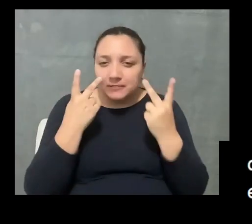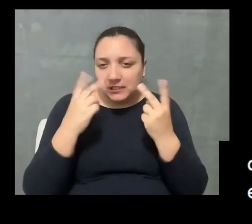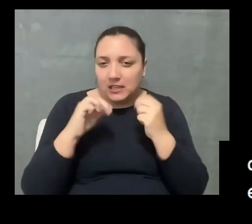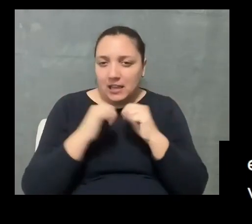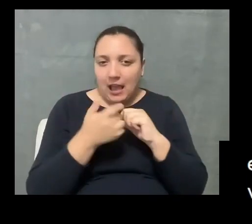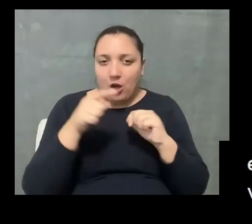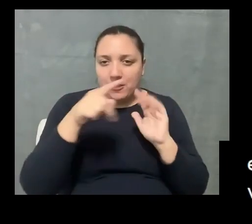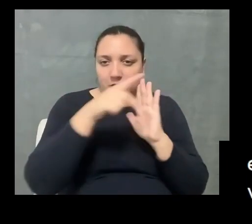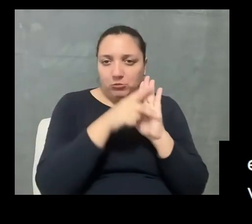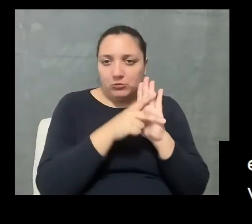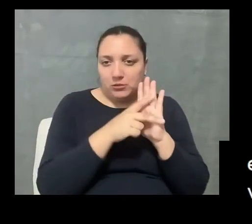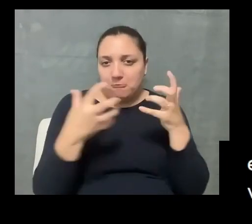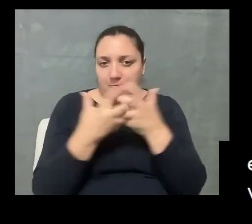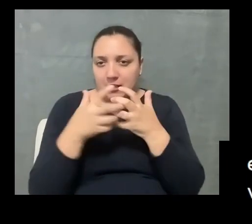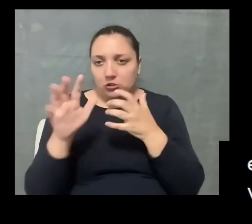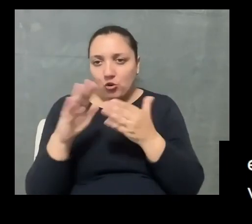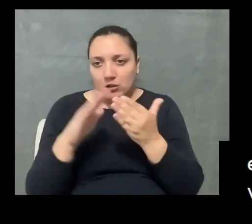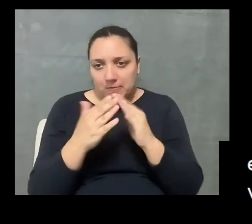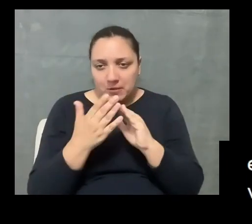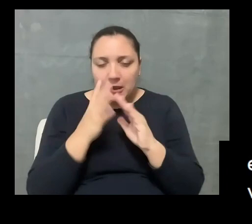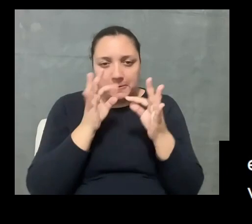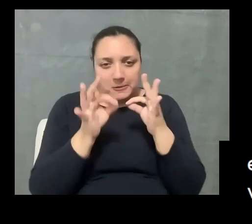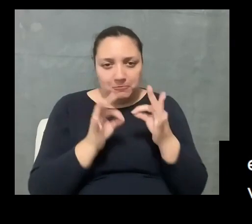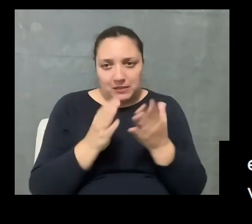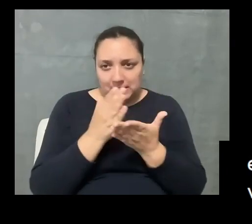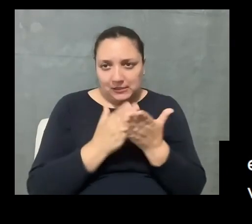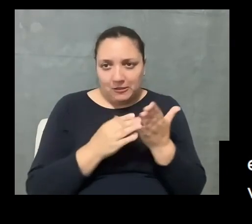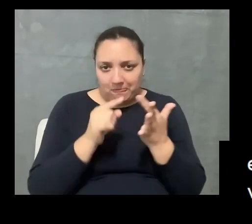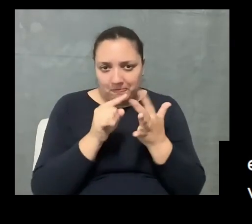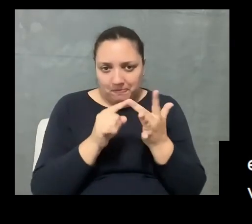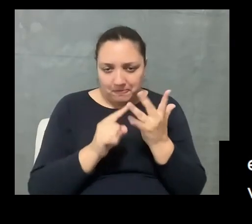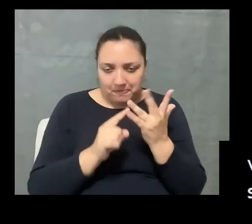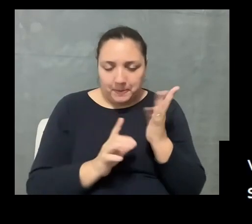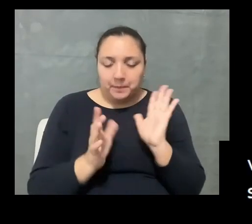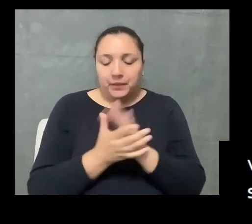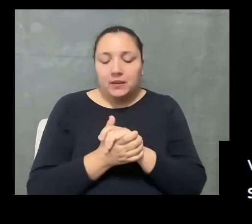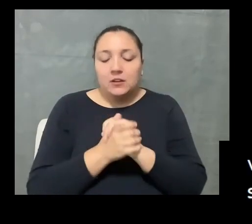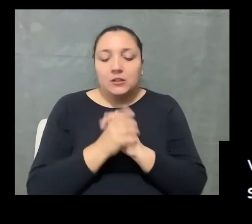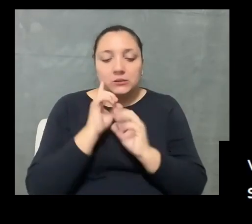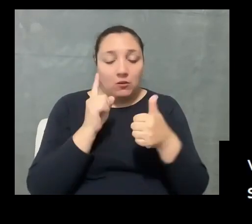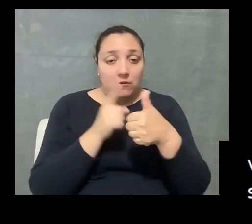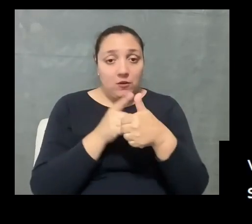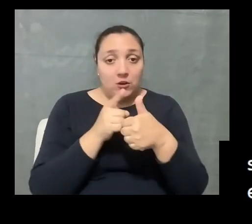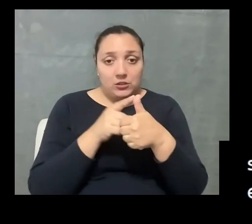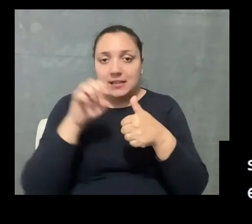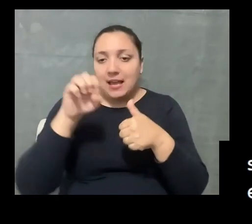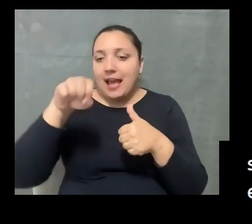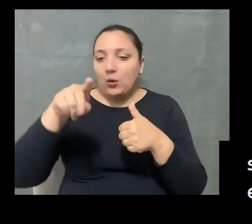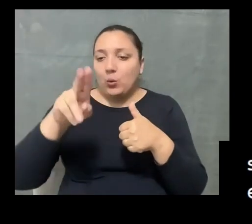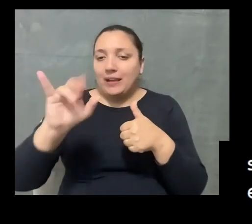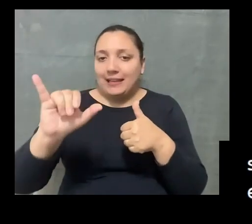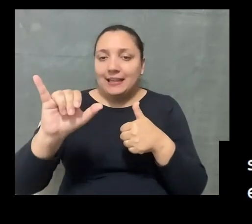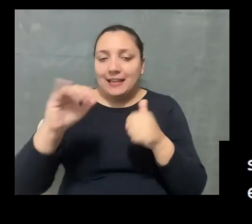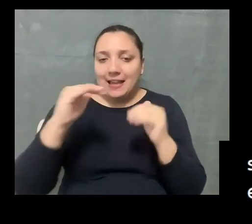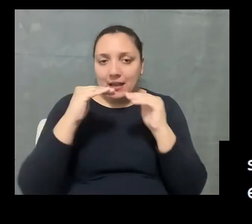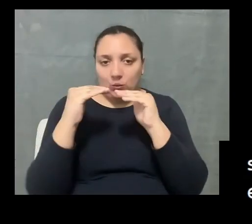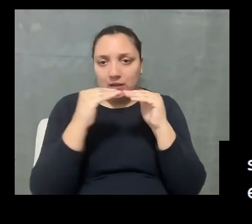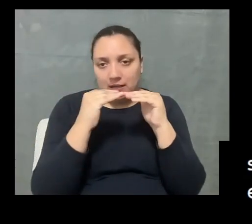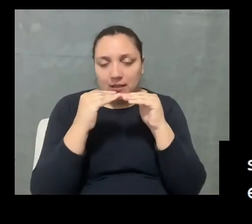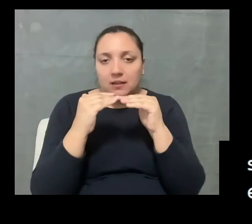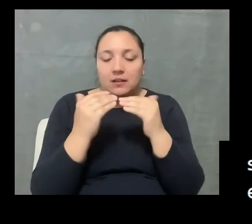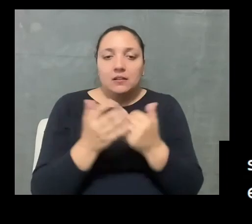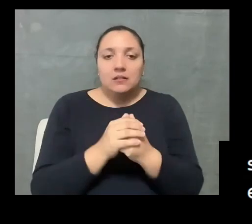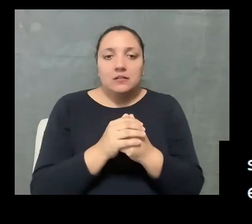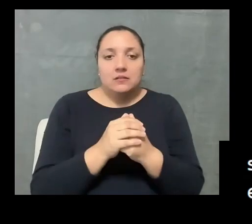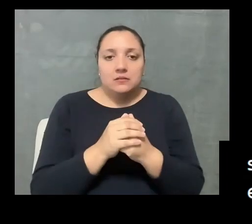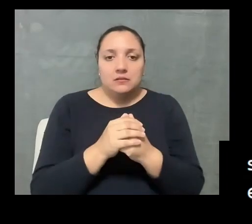So I'll just talk through a few of them. So obviously, the first is equity. And so when we talk about digital equity, a lot of times